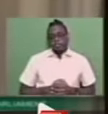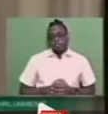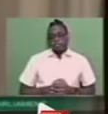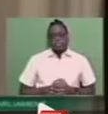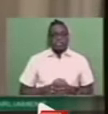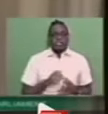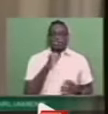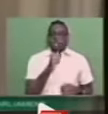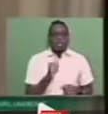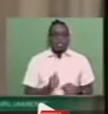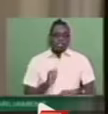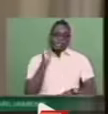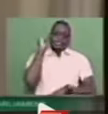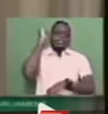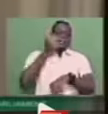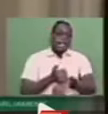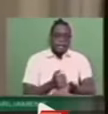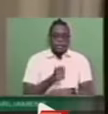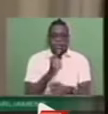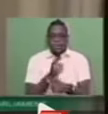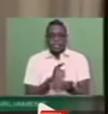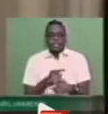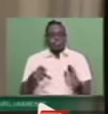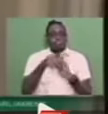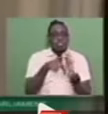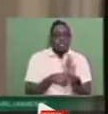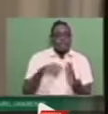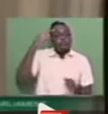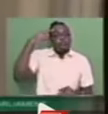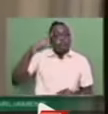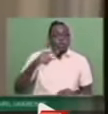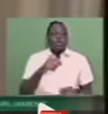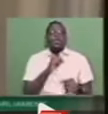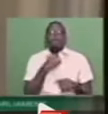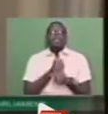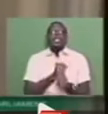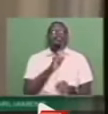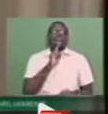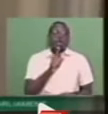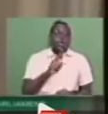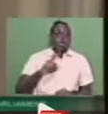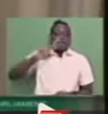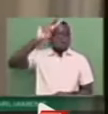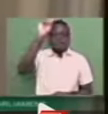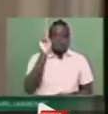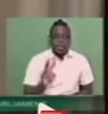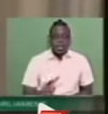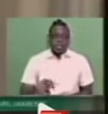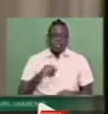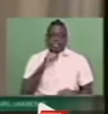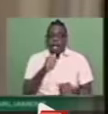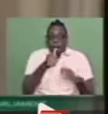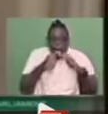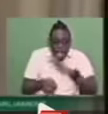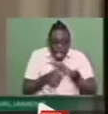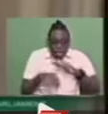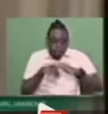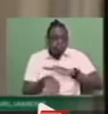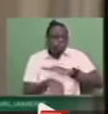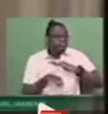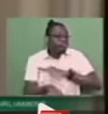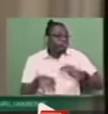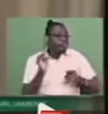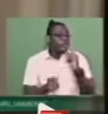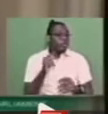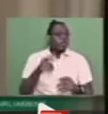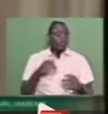policies to secure our borders, allowing for the influx of drugs and guns, and so escalating our crime rate. It started